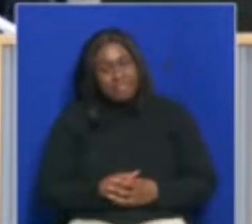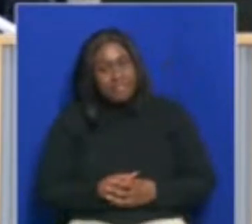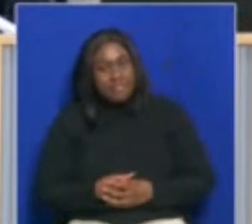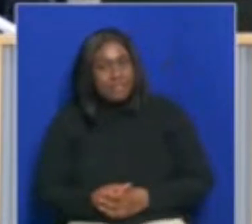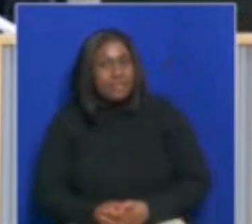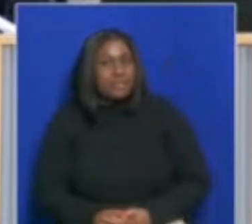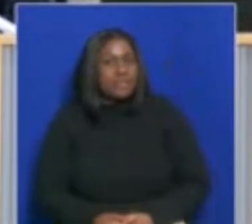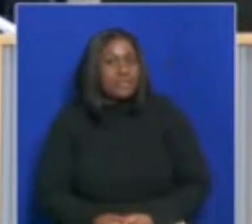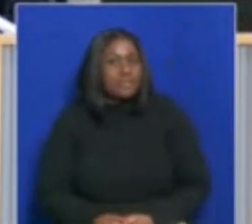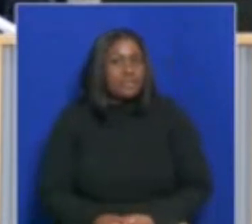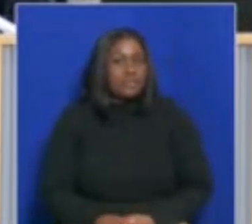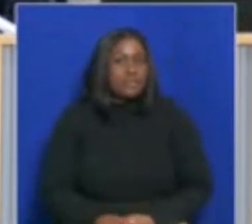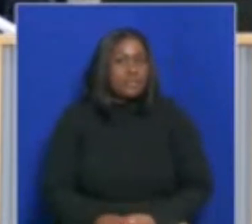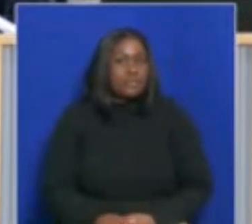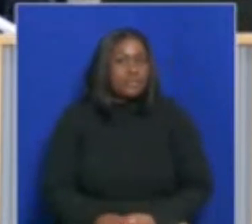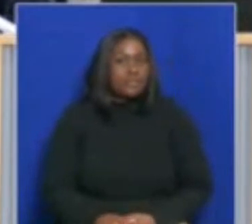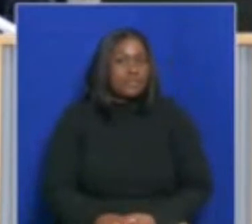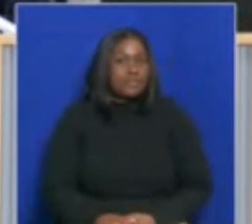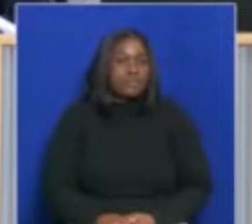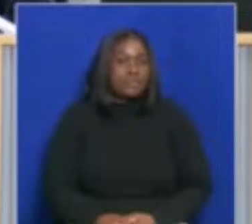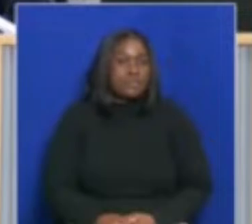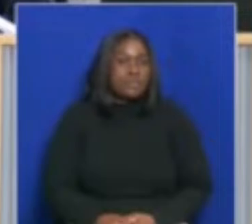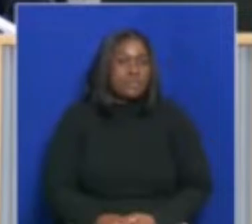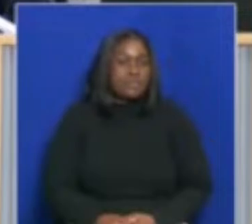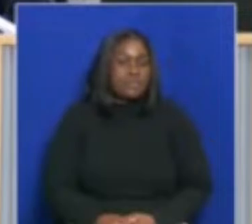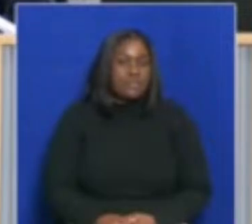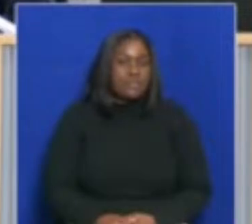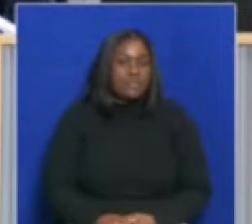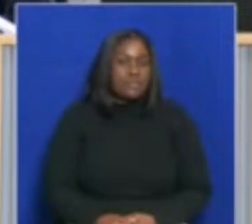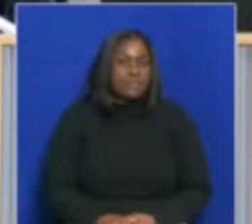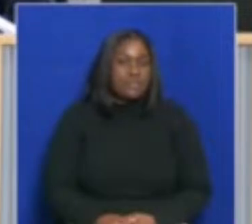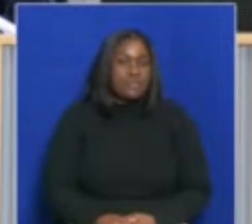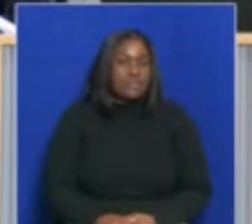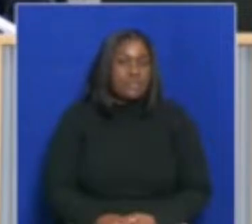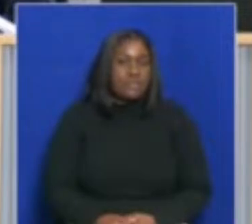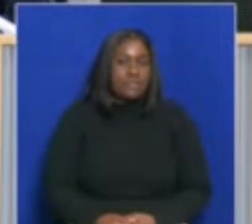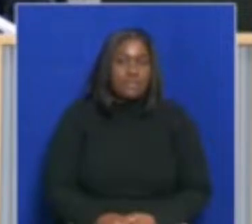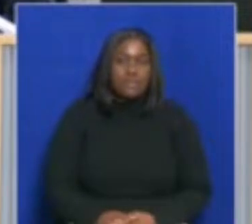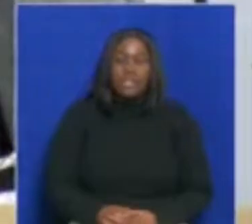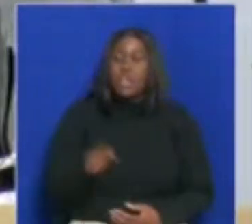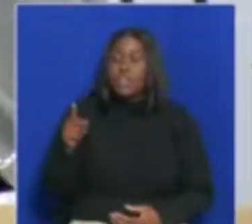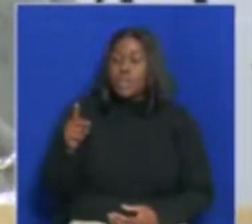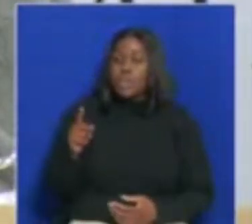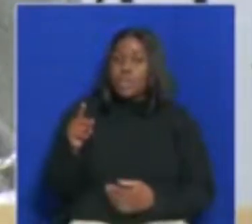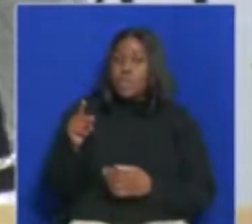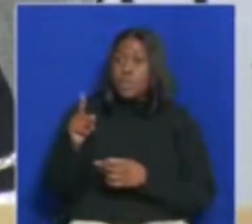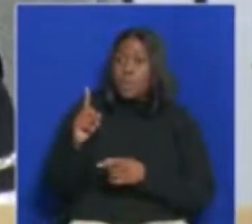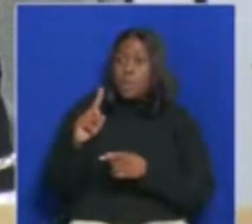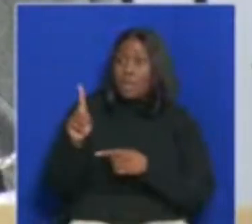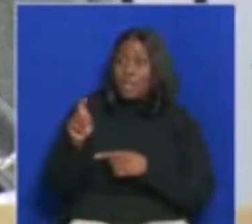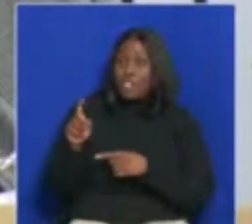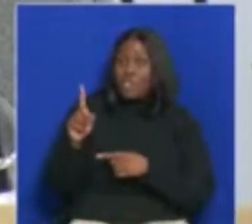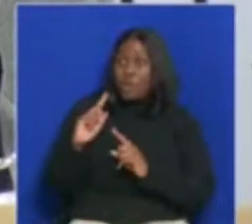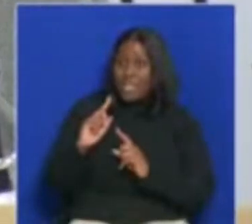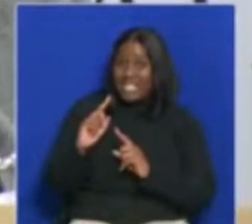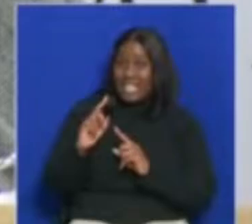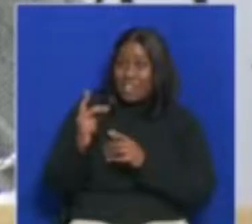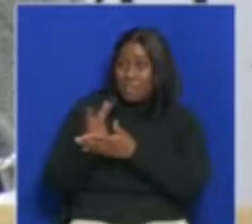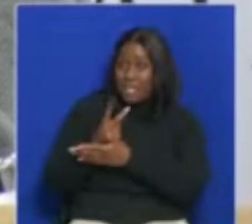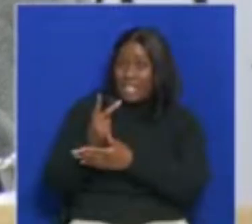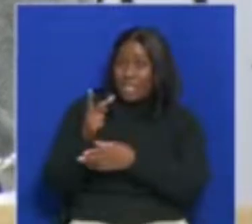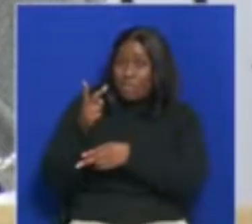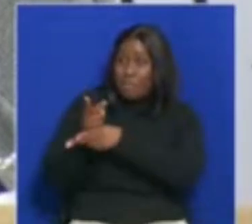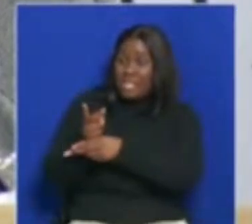So you cannot answer me by repeating what you've said. I can. The reason why